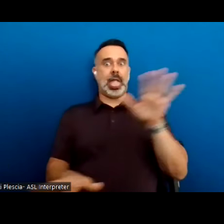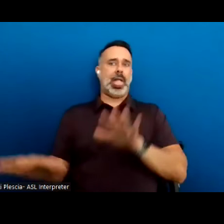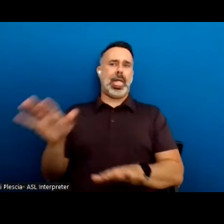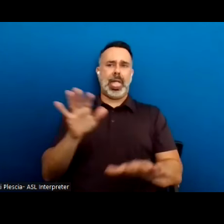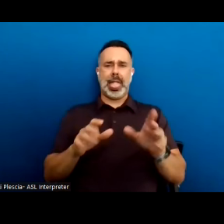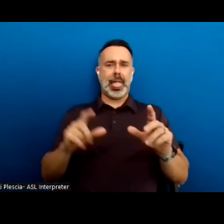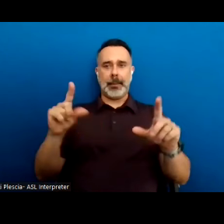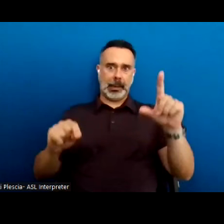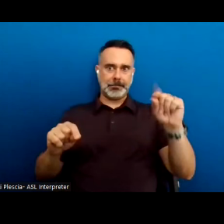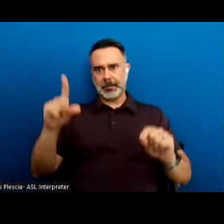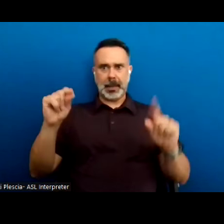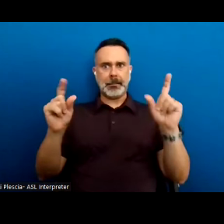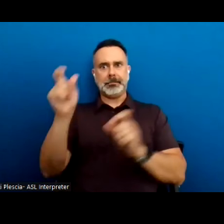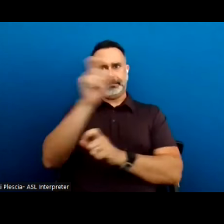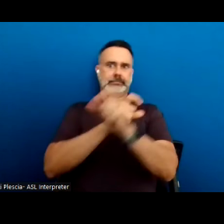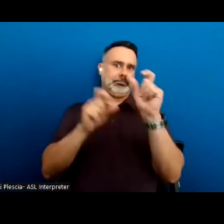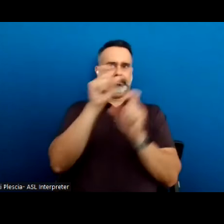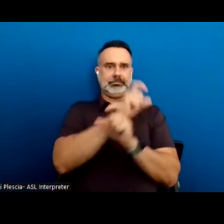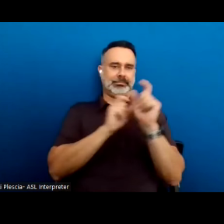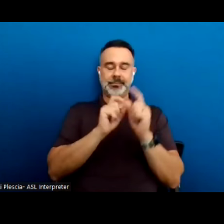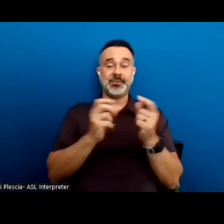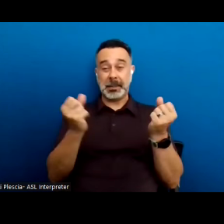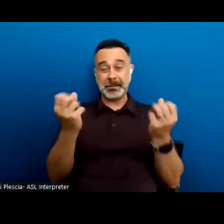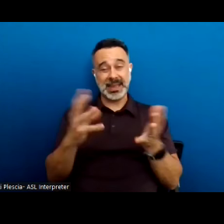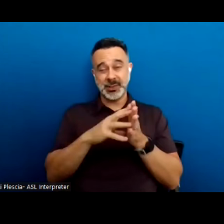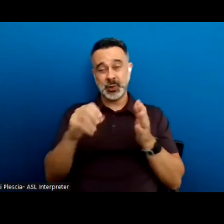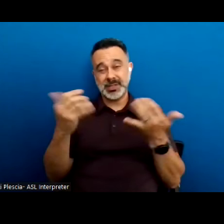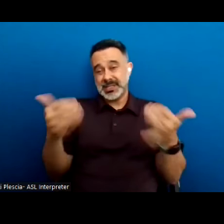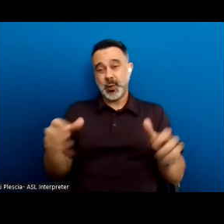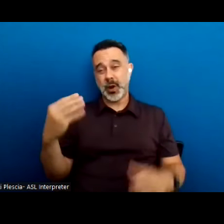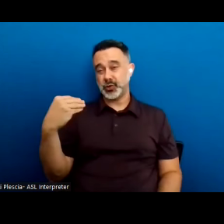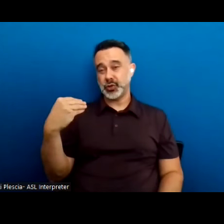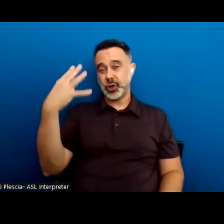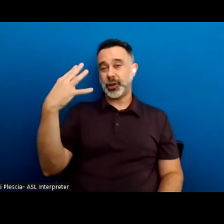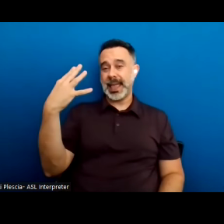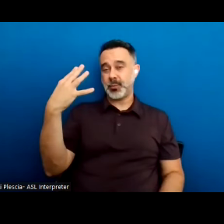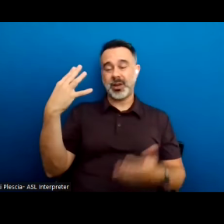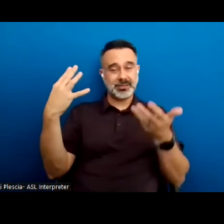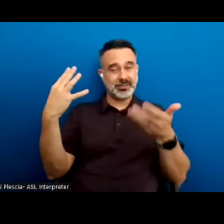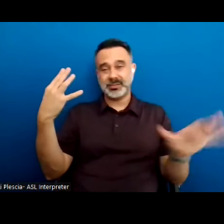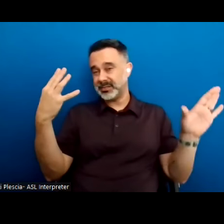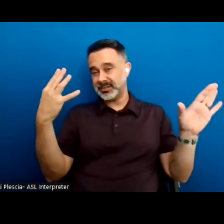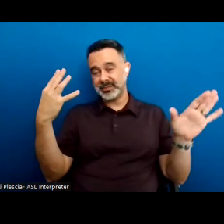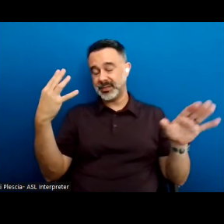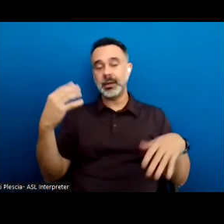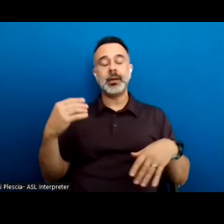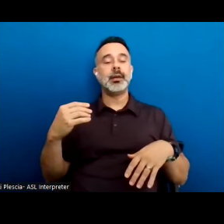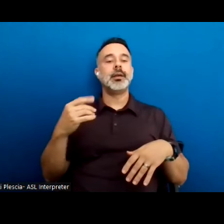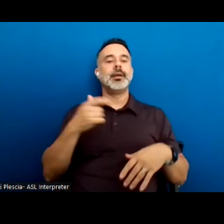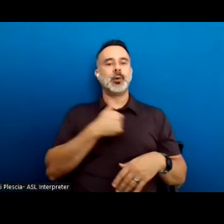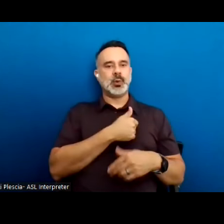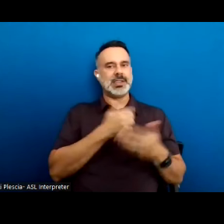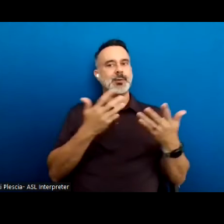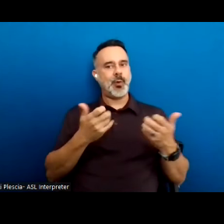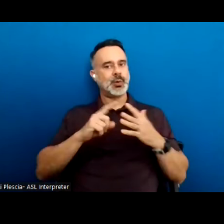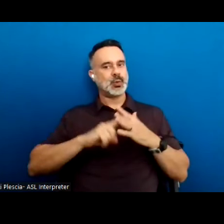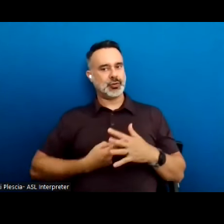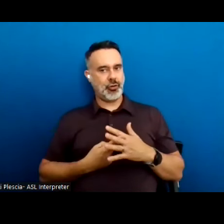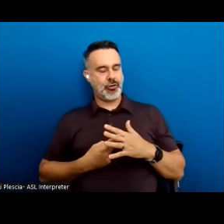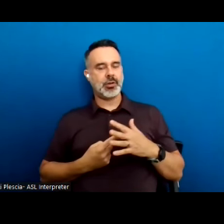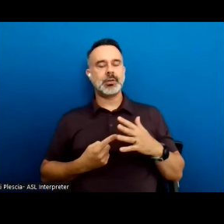out, but many students didn't even want to turn their cameras on. And so we wanted to start from the very